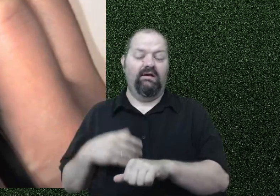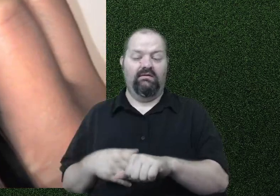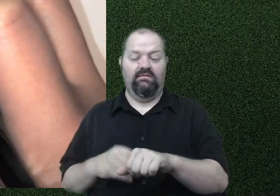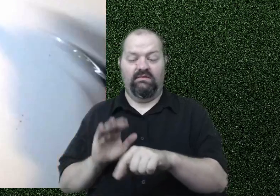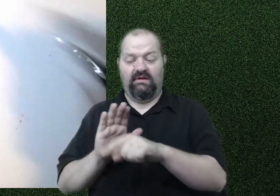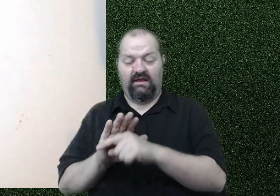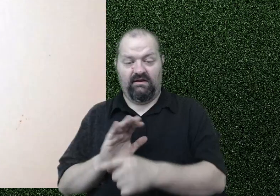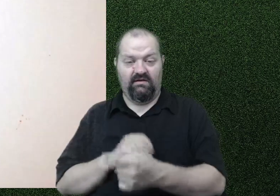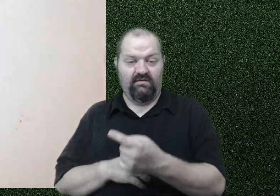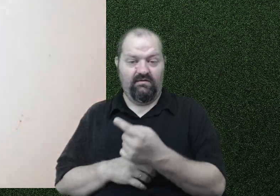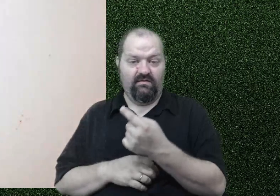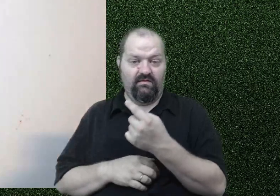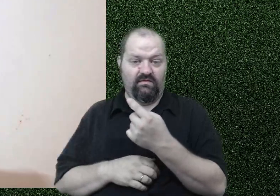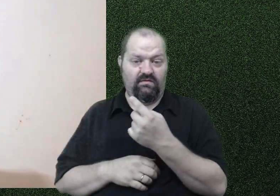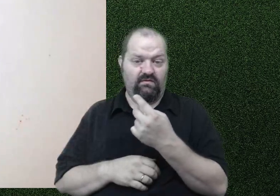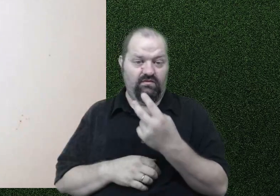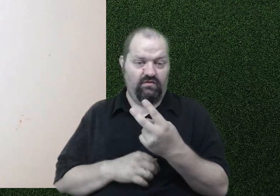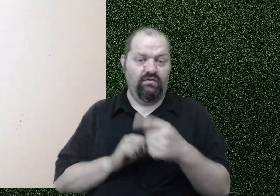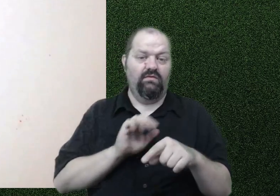5.